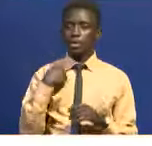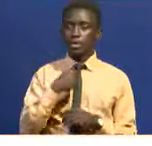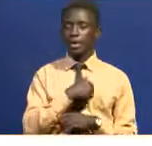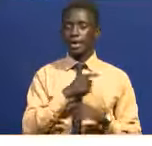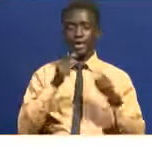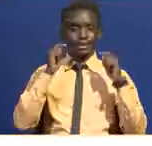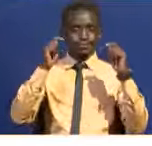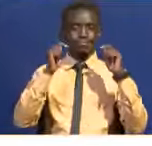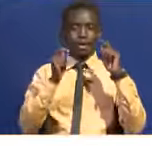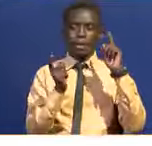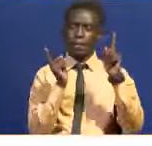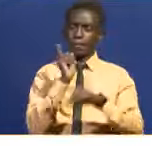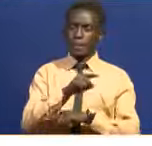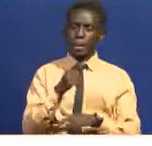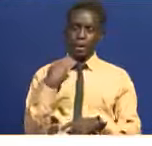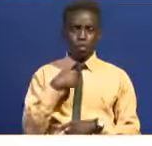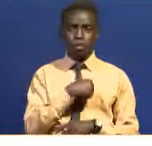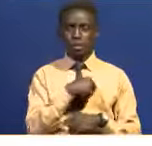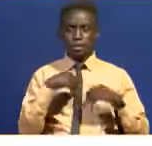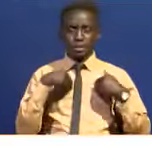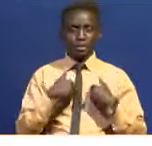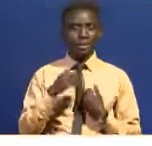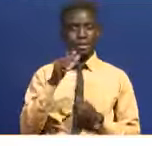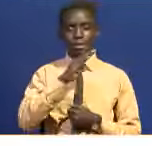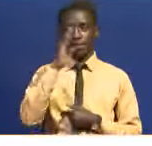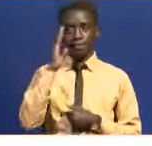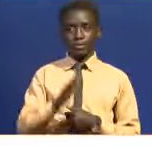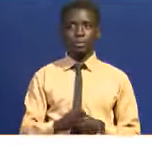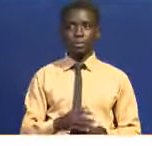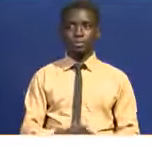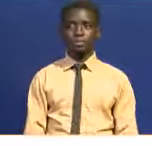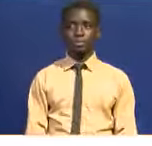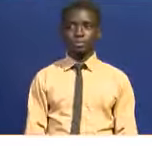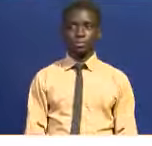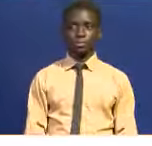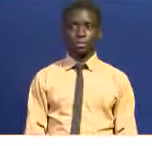Joseph Wahungu, Darubini. There can be no power greater.